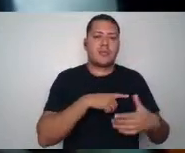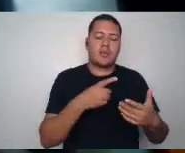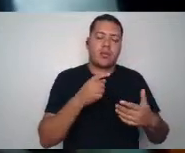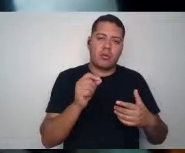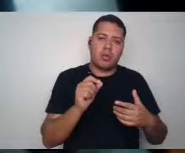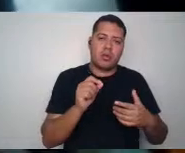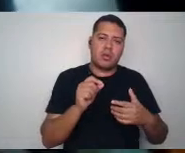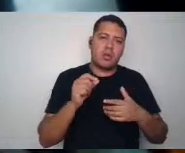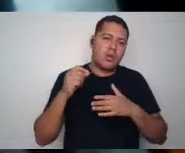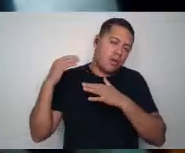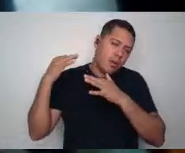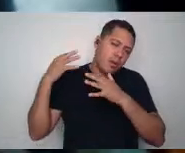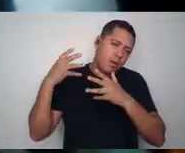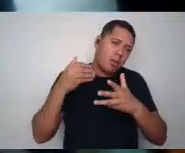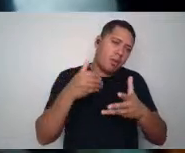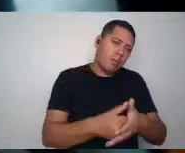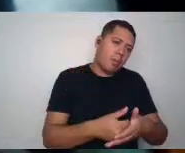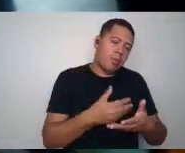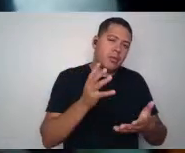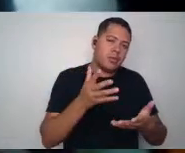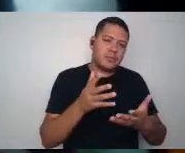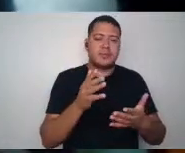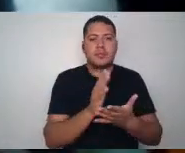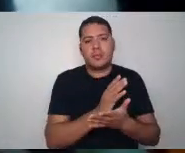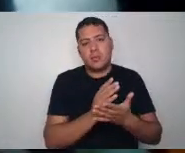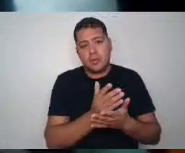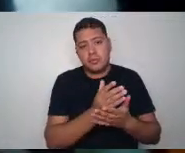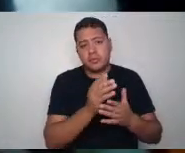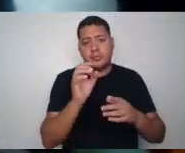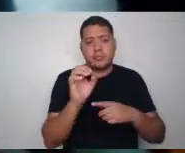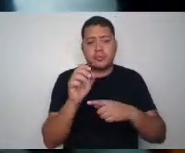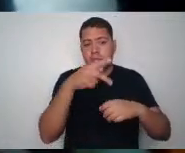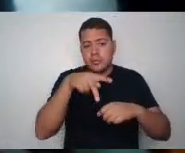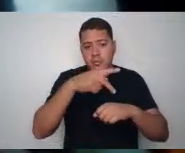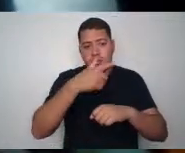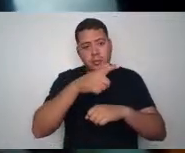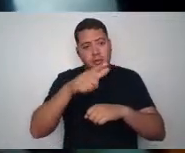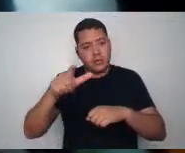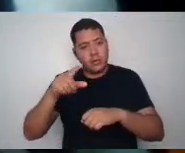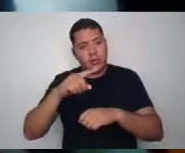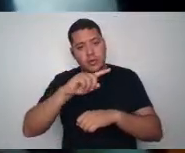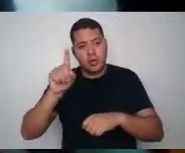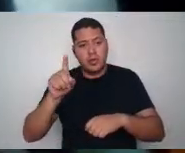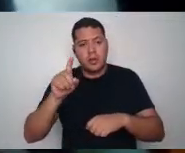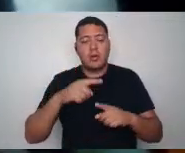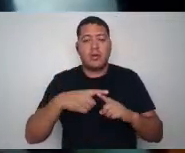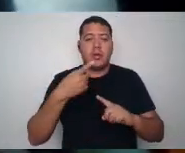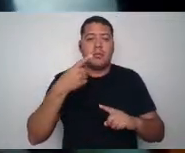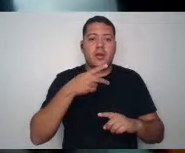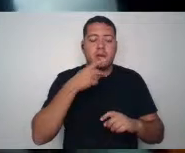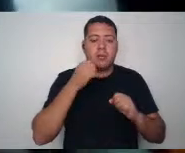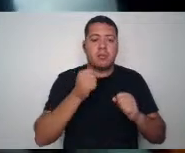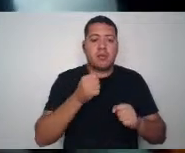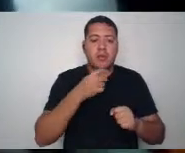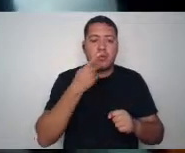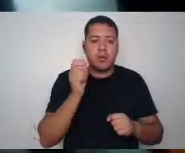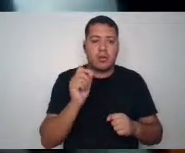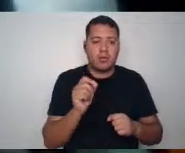pandemic, even though it's getting better in some states, what's sure is that